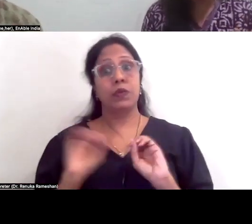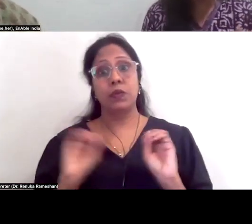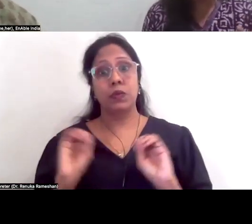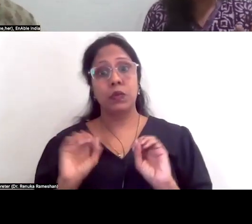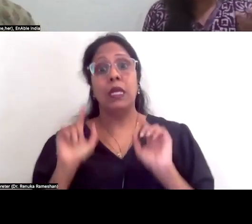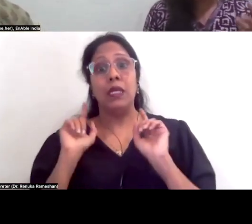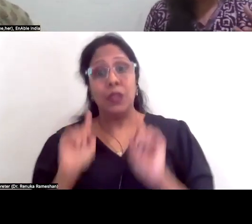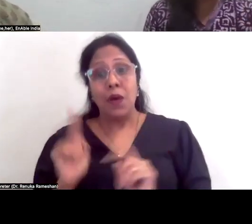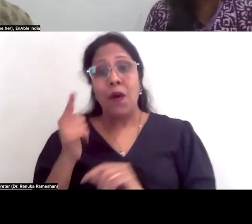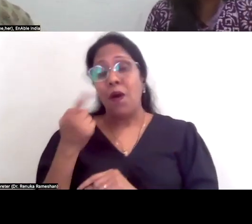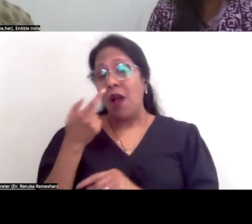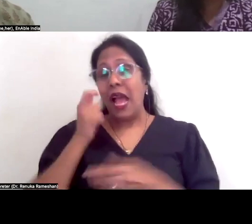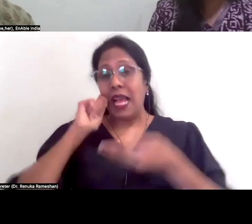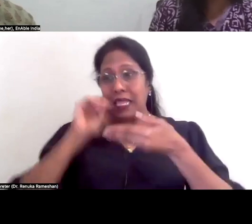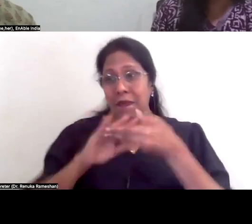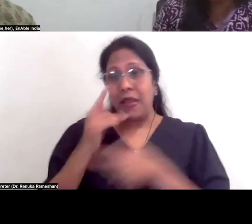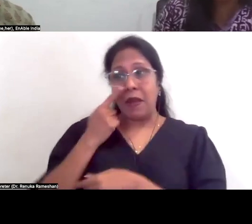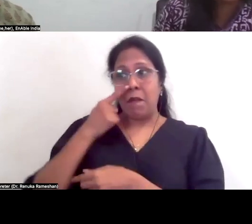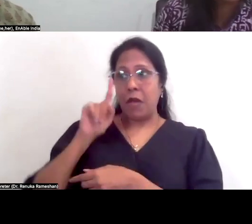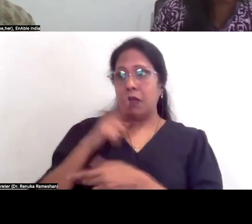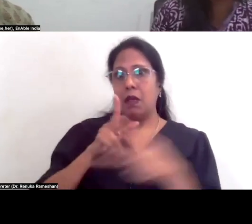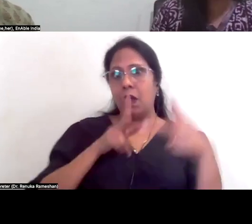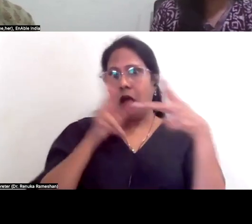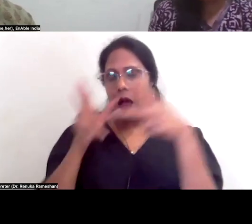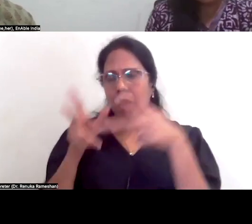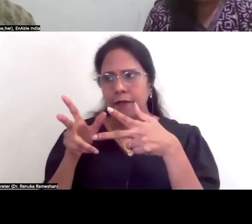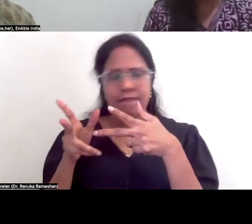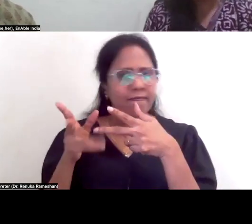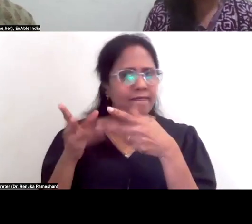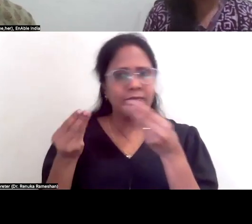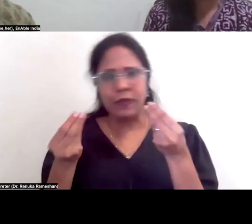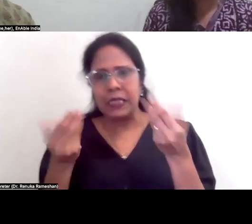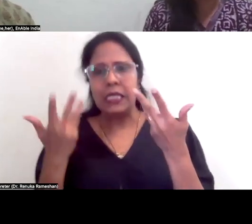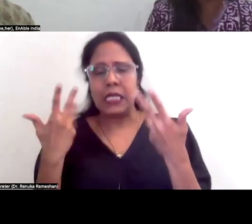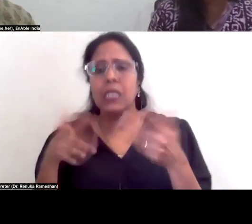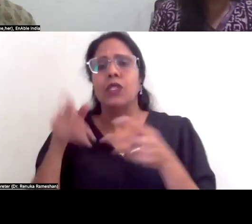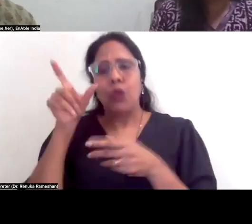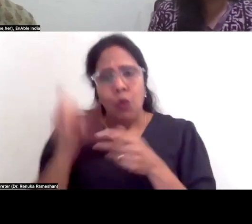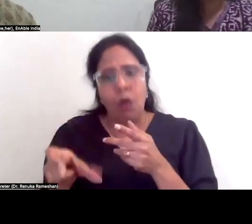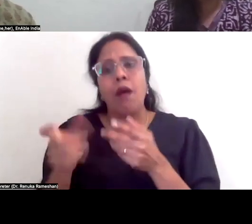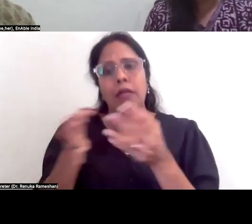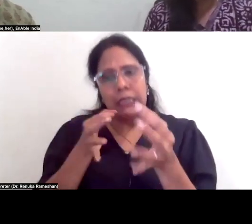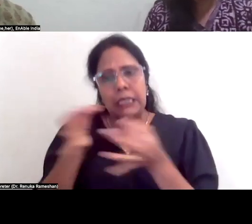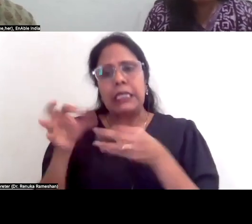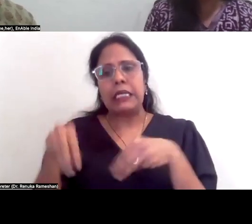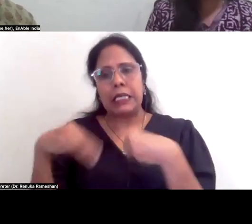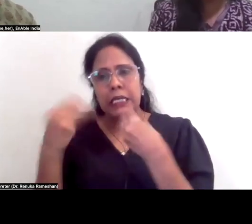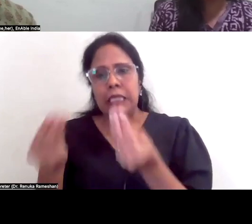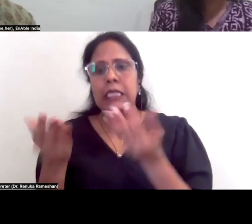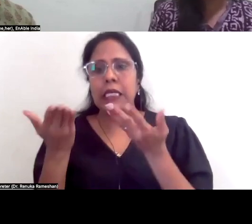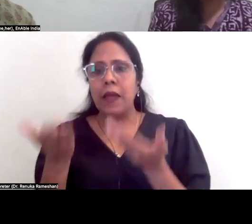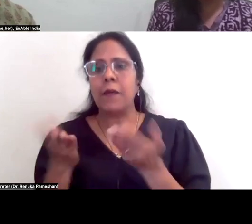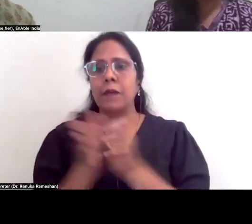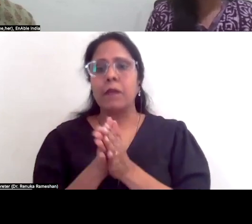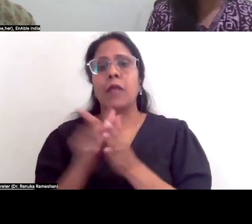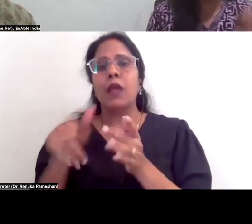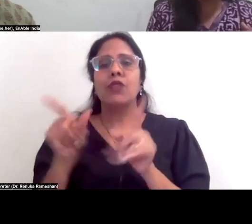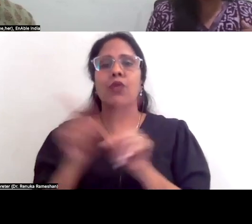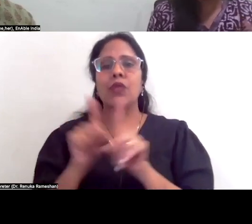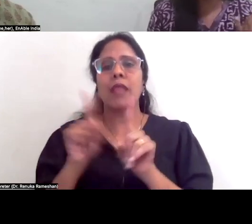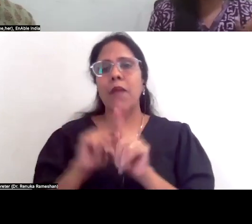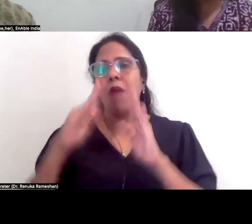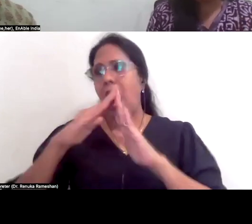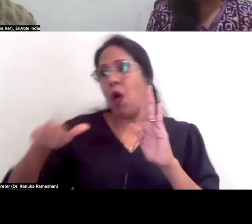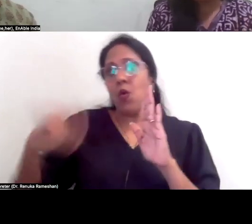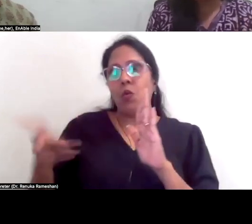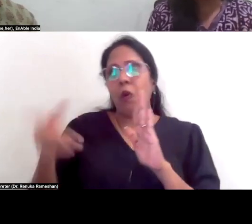my mother-in-law is like, actually, you're actually the colleague. I mean, the neighbor who's actually taken it up. When we